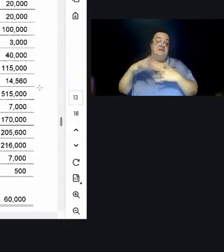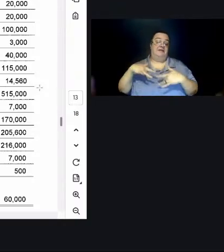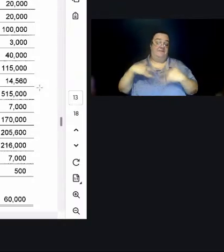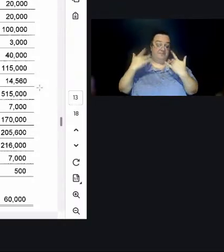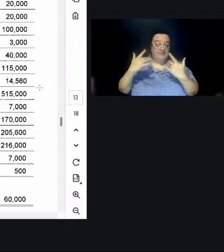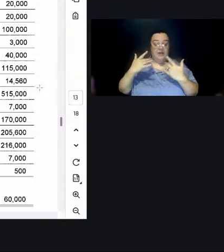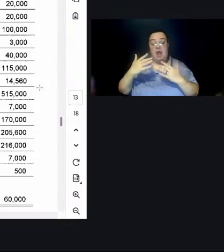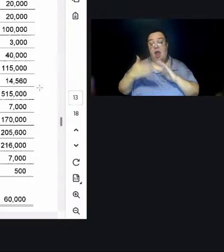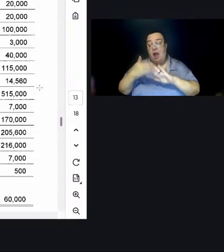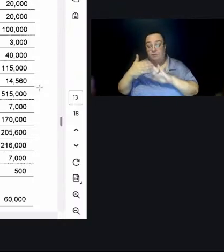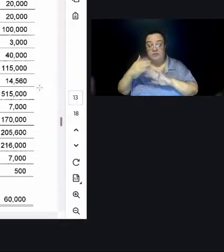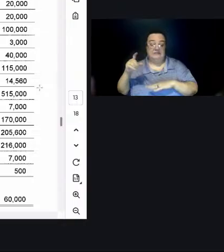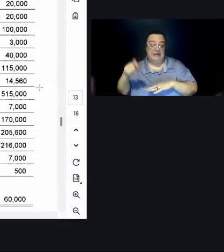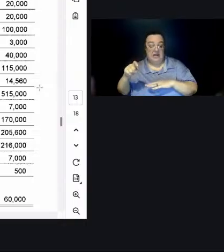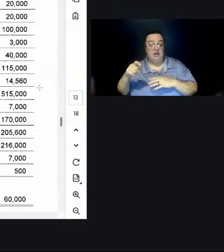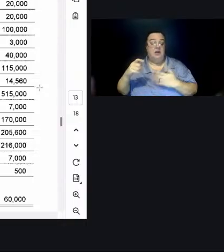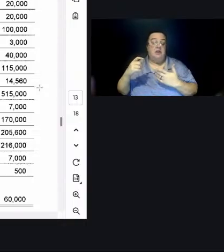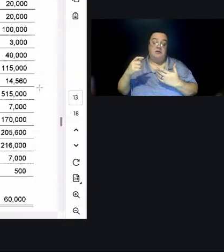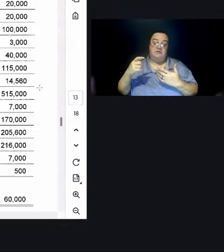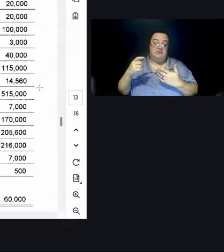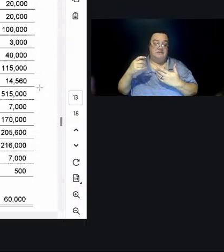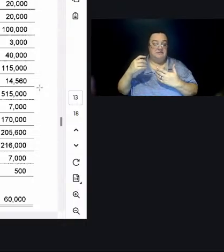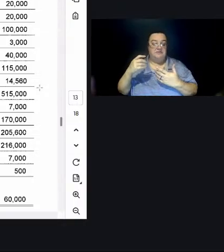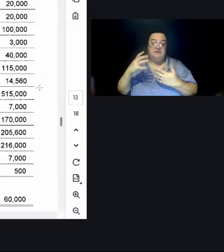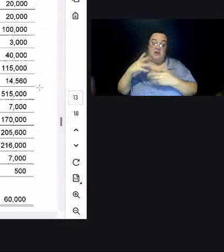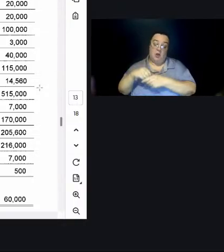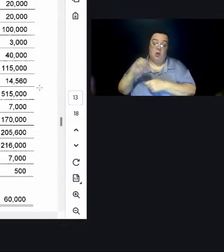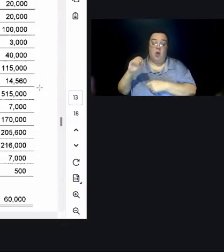overtime are sometimes outside of our control.